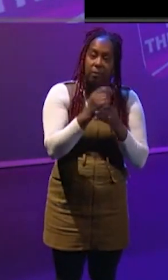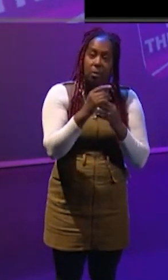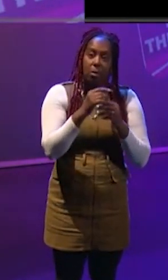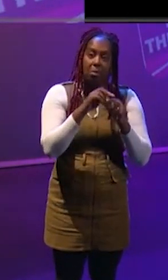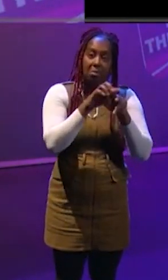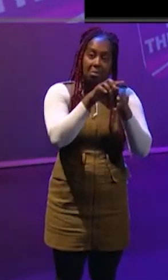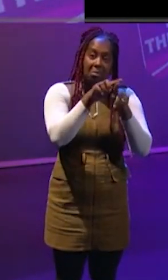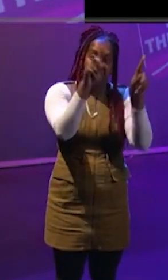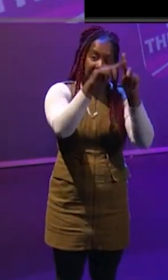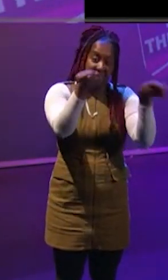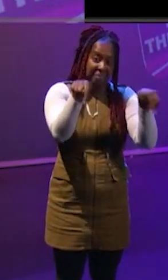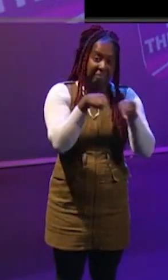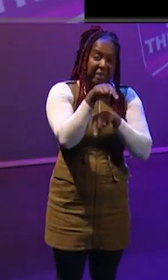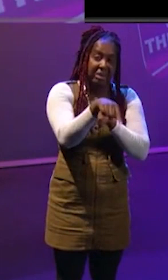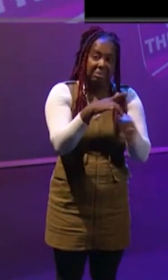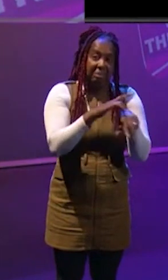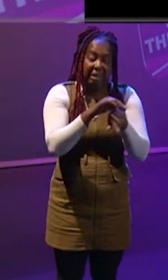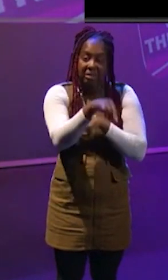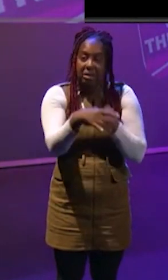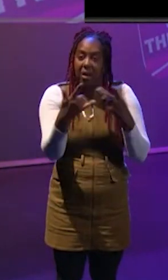did you get into that? Thank you.